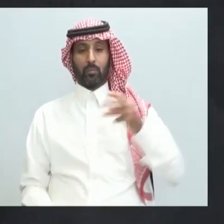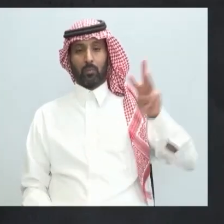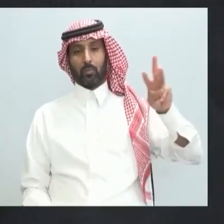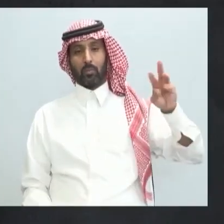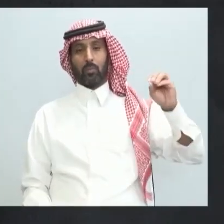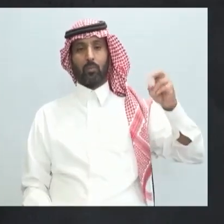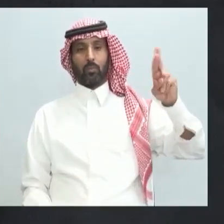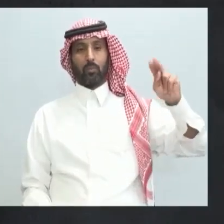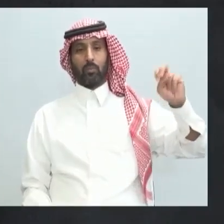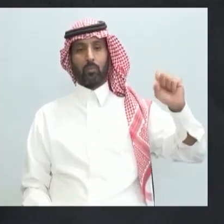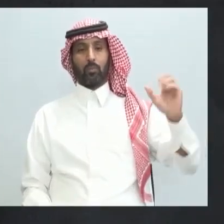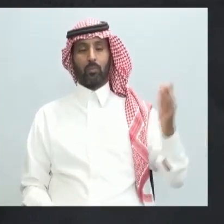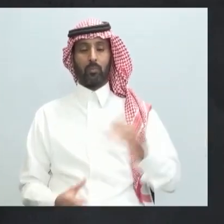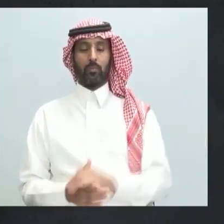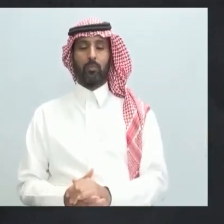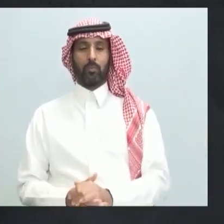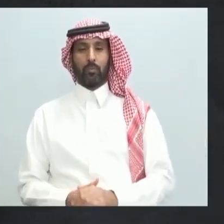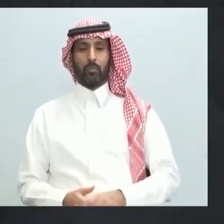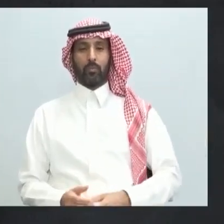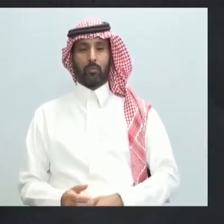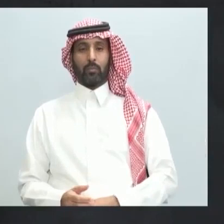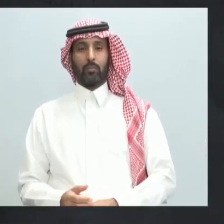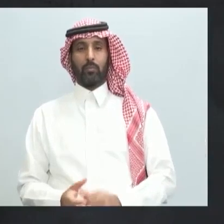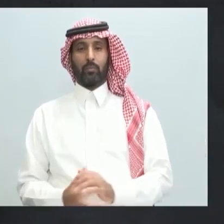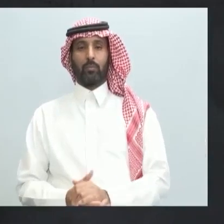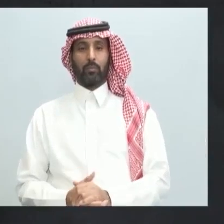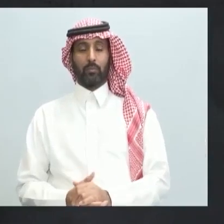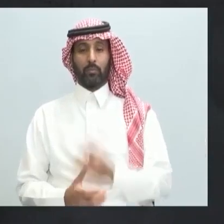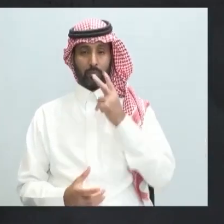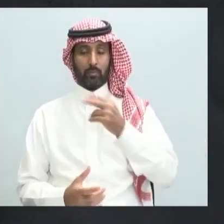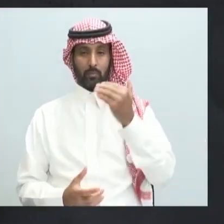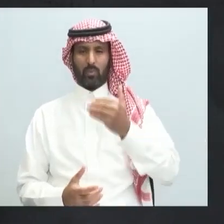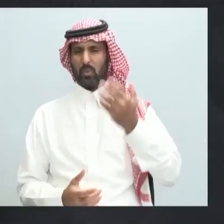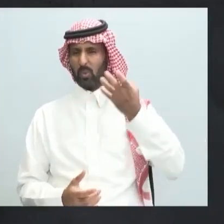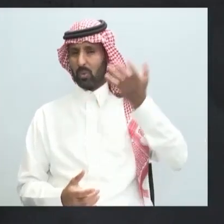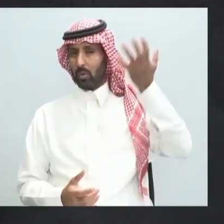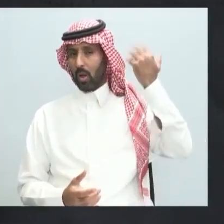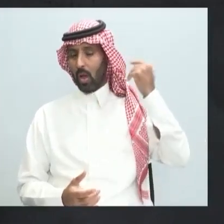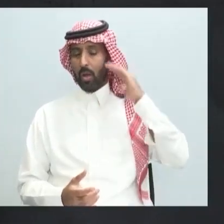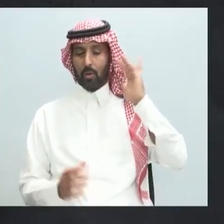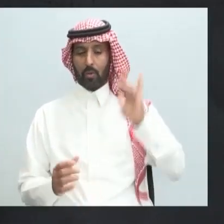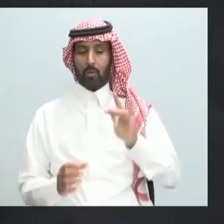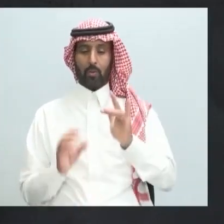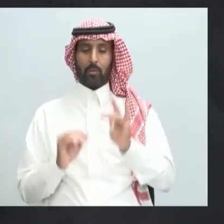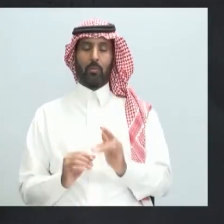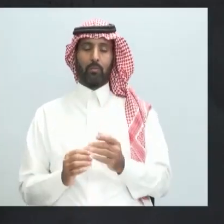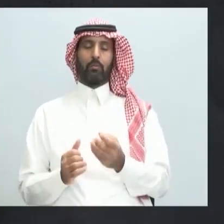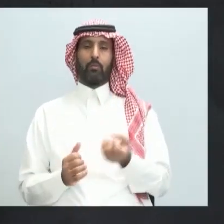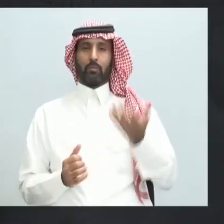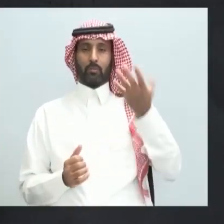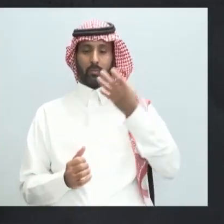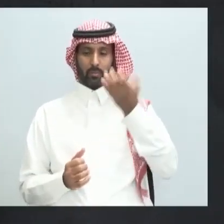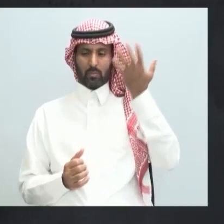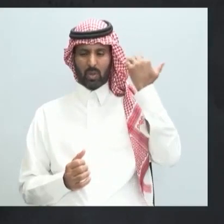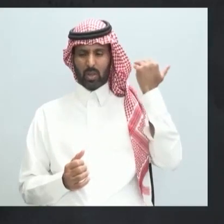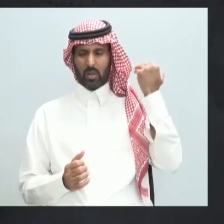chair that is being used for years. And you can see all the years in the chair, the worn chair. You can see